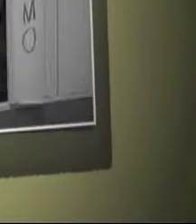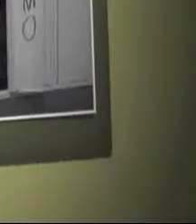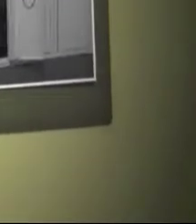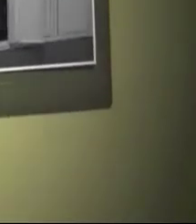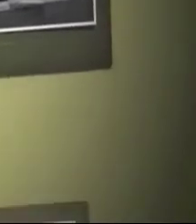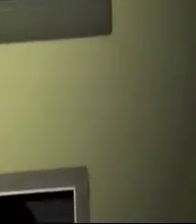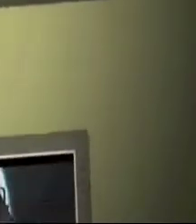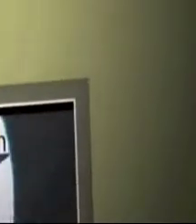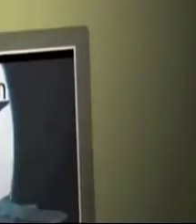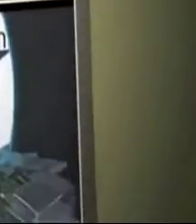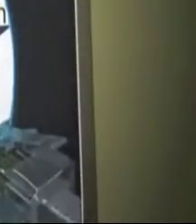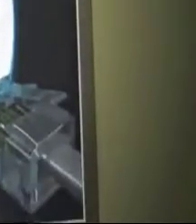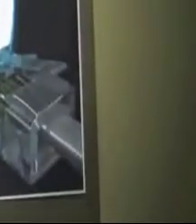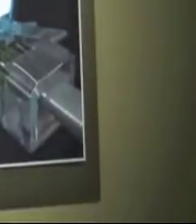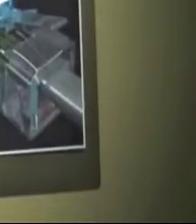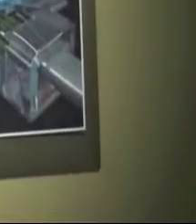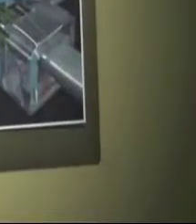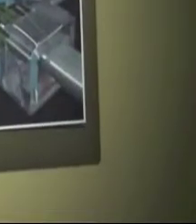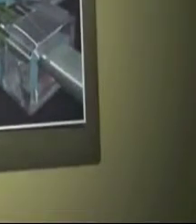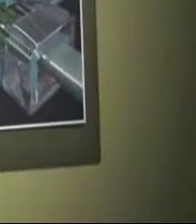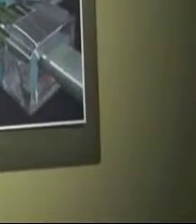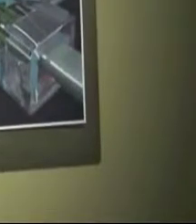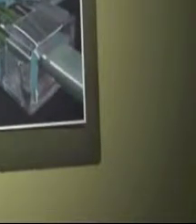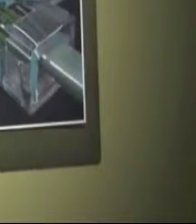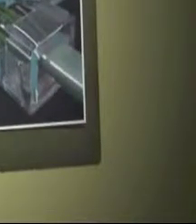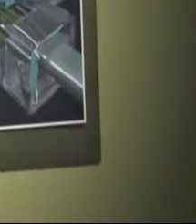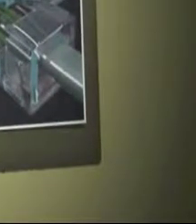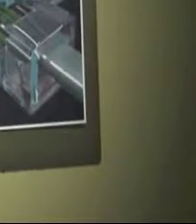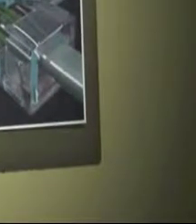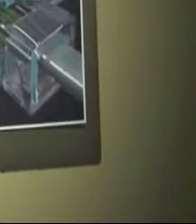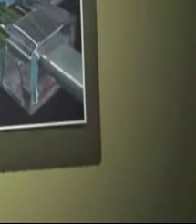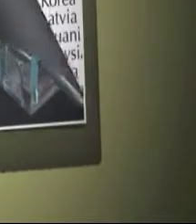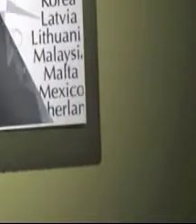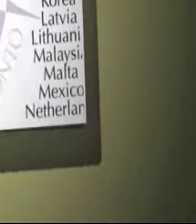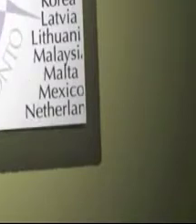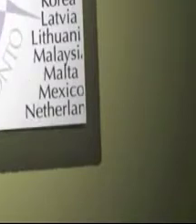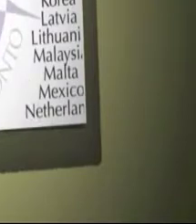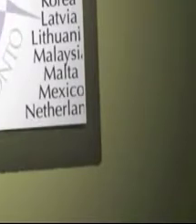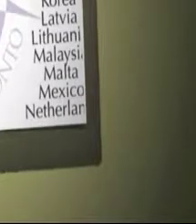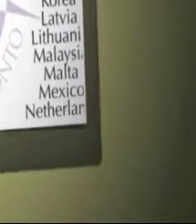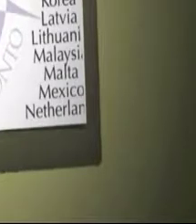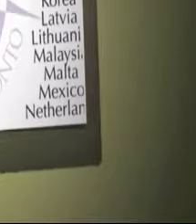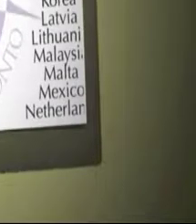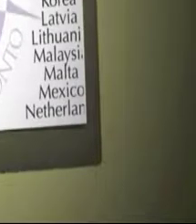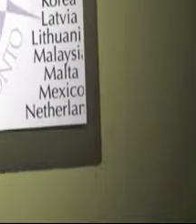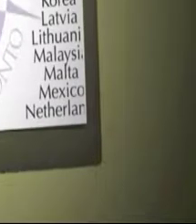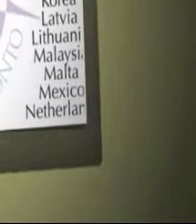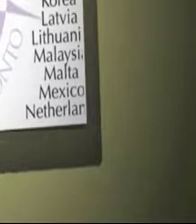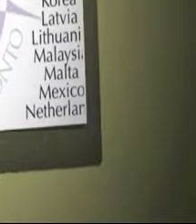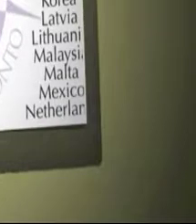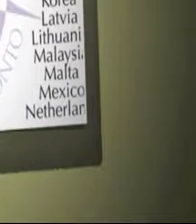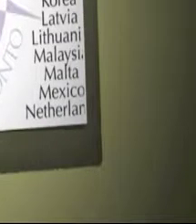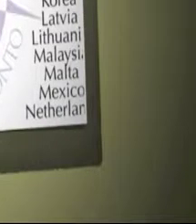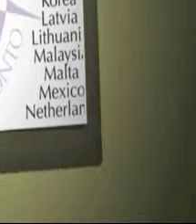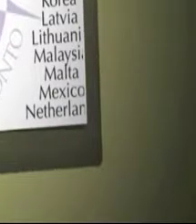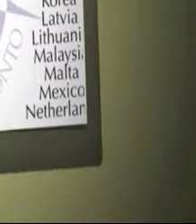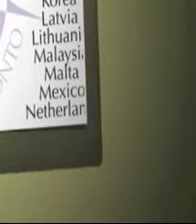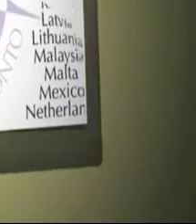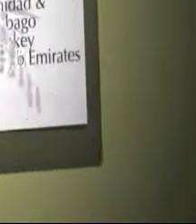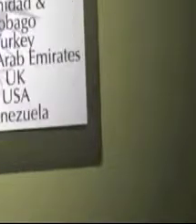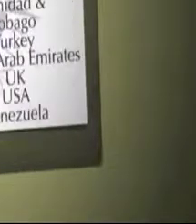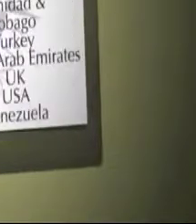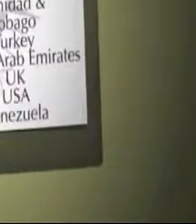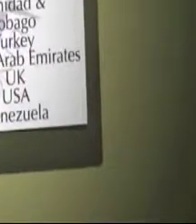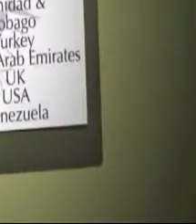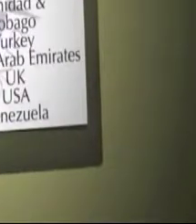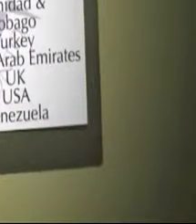they can believe in themselves. For the past 5 years, we've been webcasting MCC Toronto's Sunday